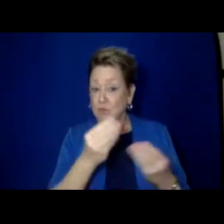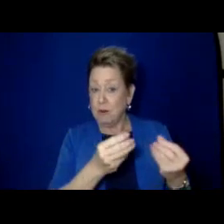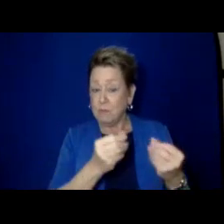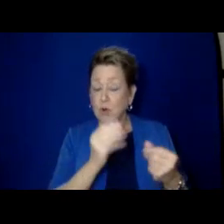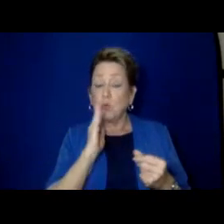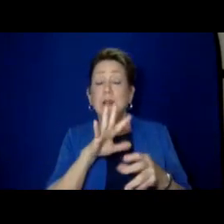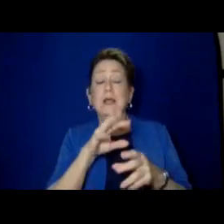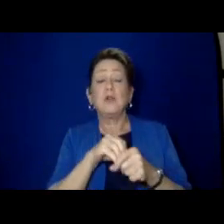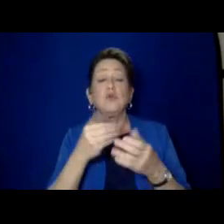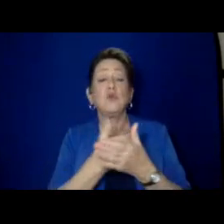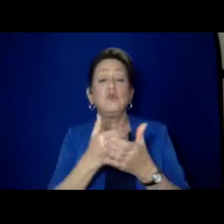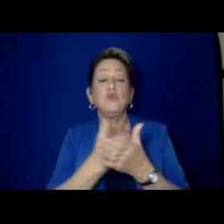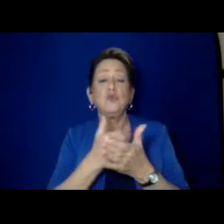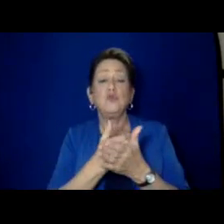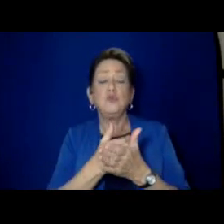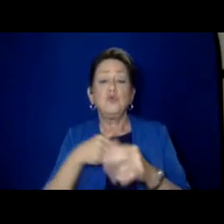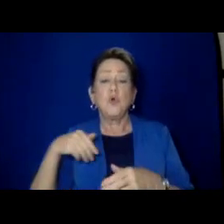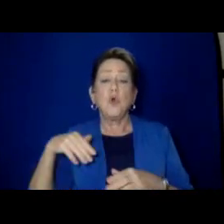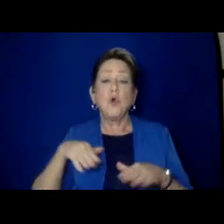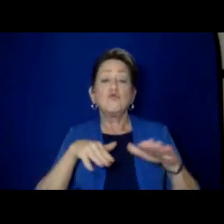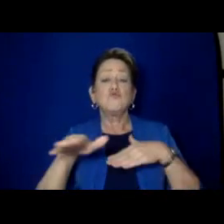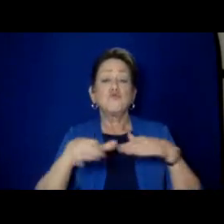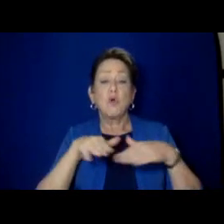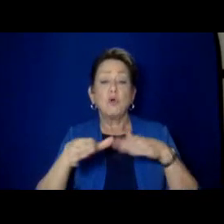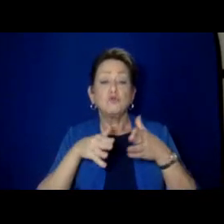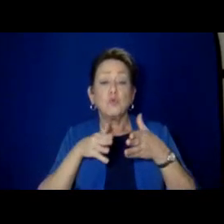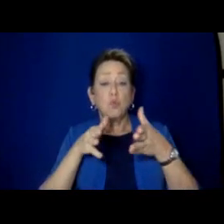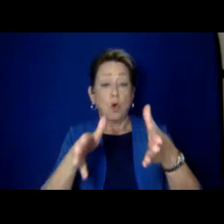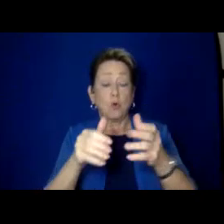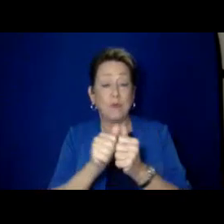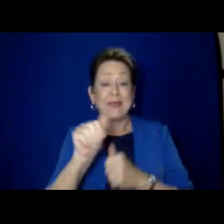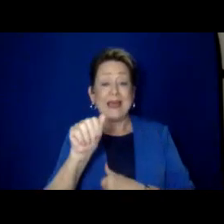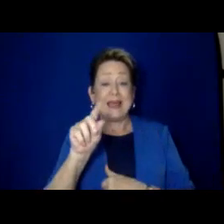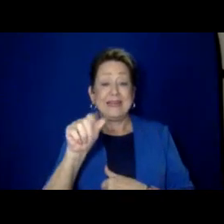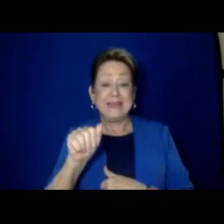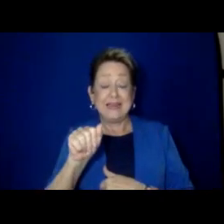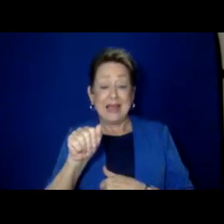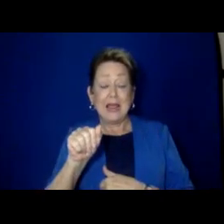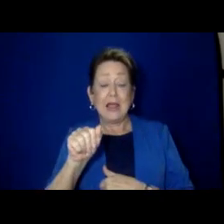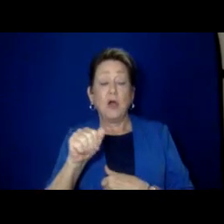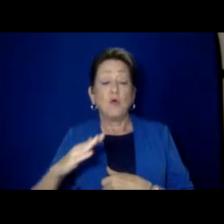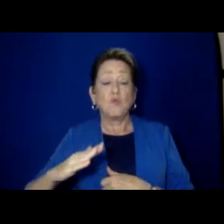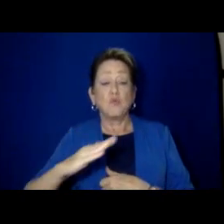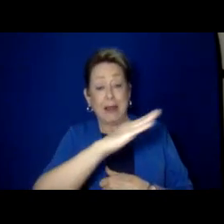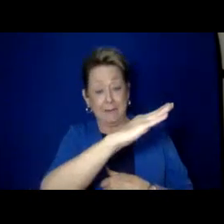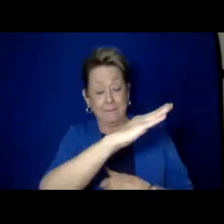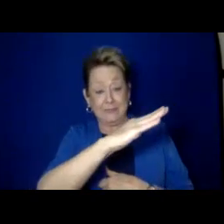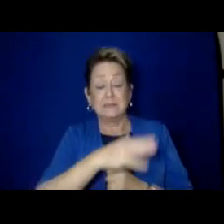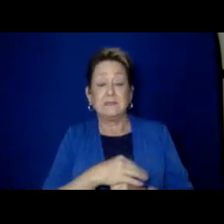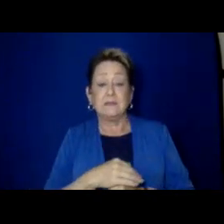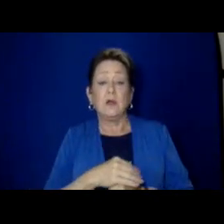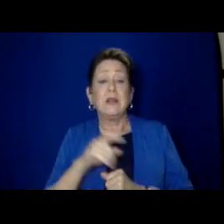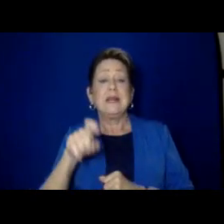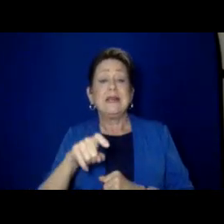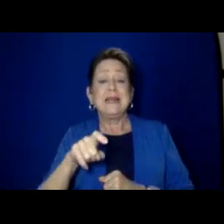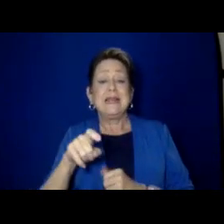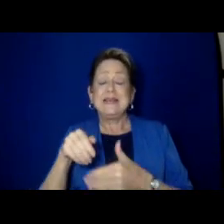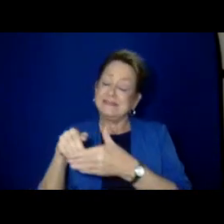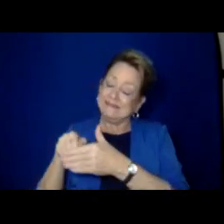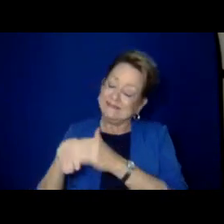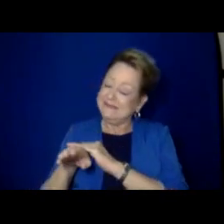pedestrian crosswalk with ADA compliant ramps. In order to complete this project, the borough requires access to a relatively small portion